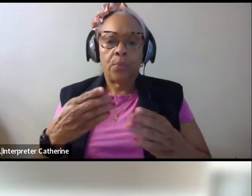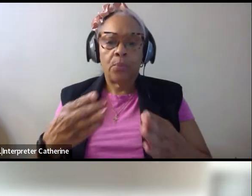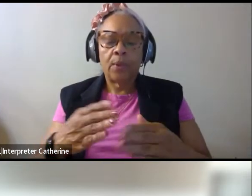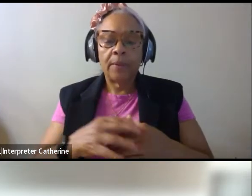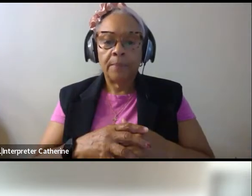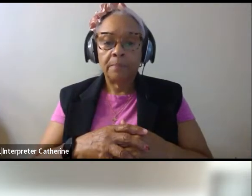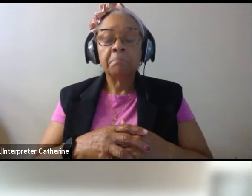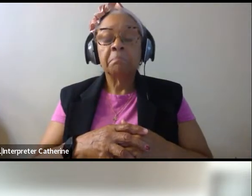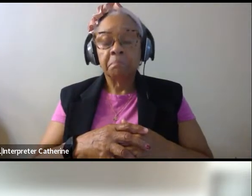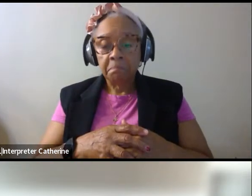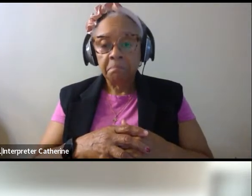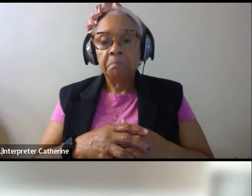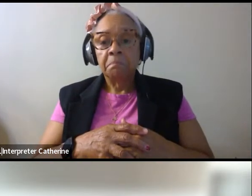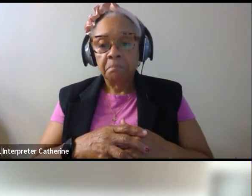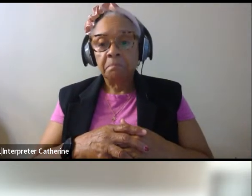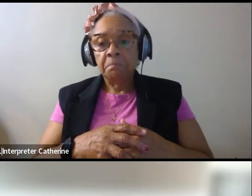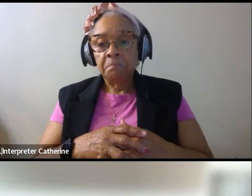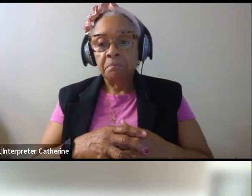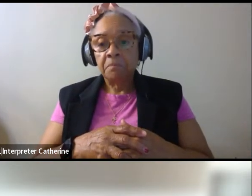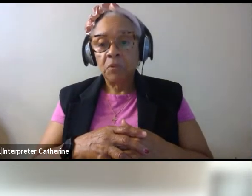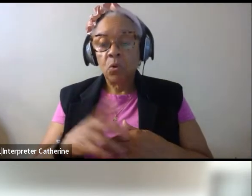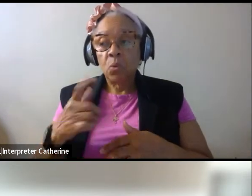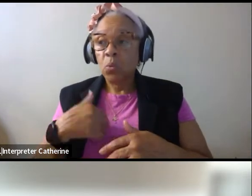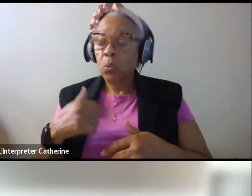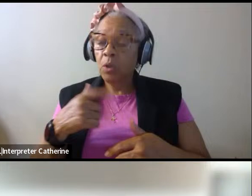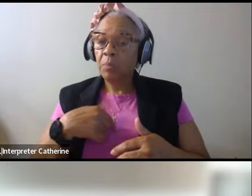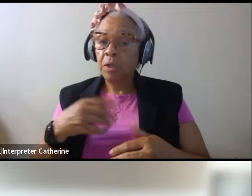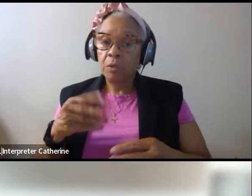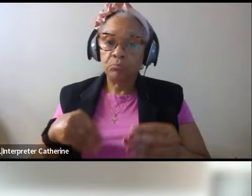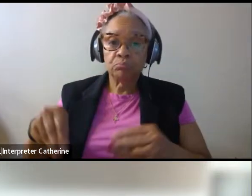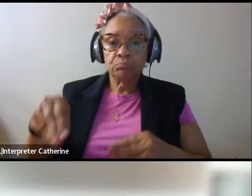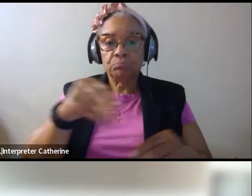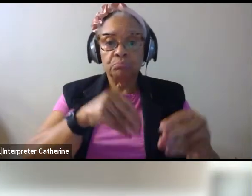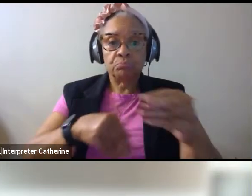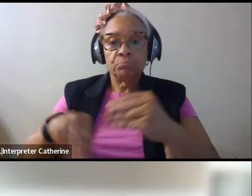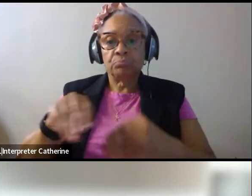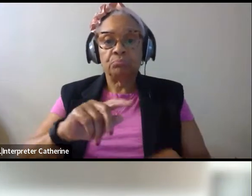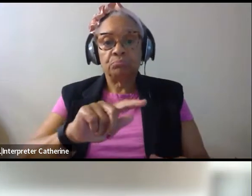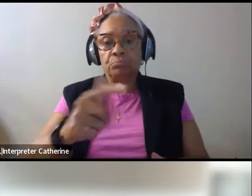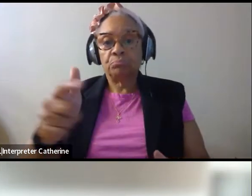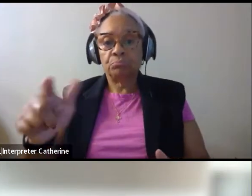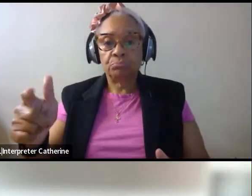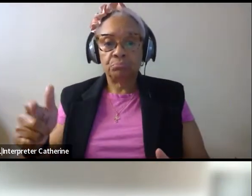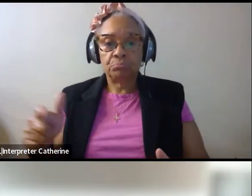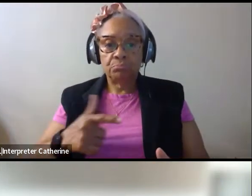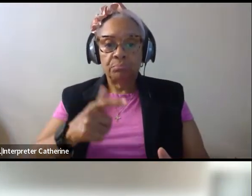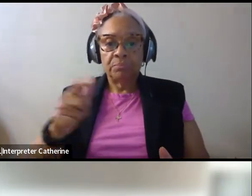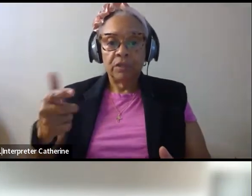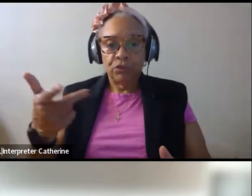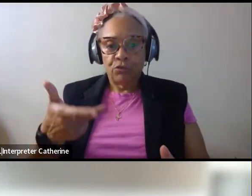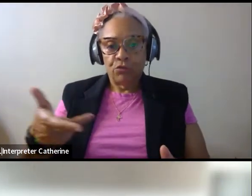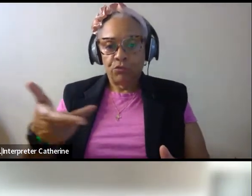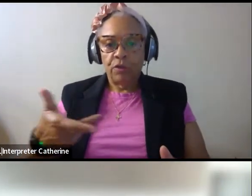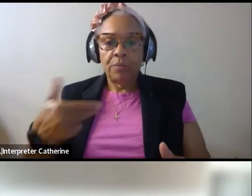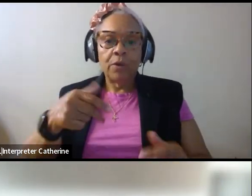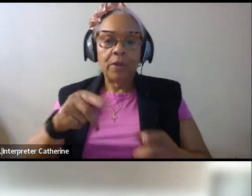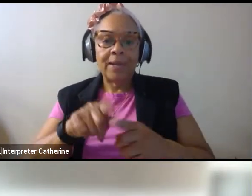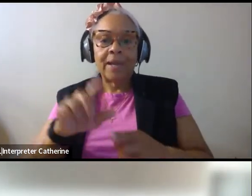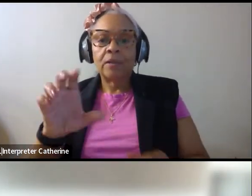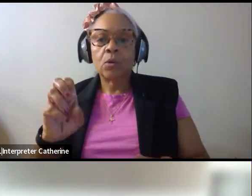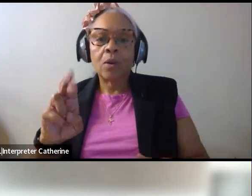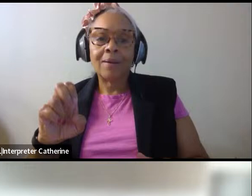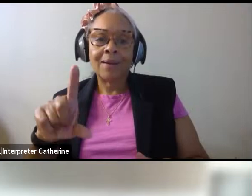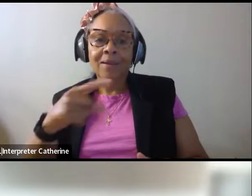Yeah, it will be moving around between me, Cornell and Nathaniel, but as Cornell said, she will